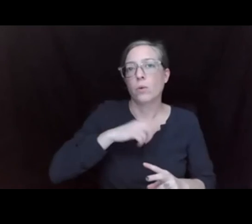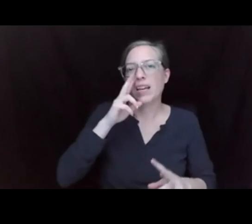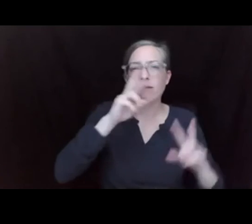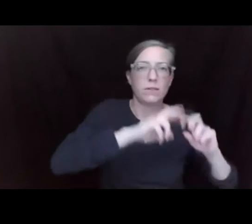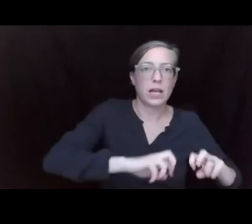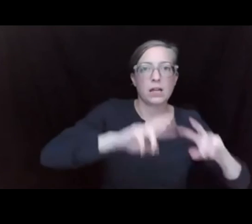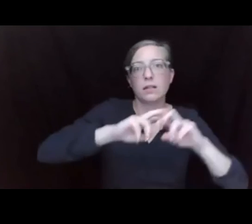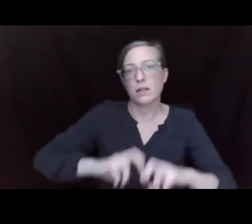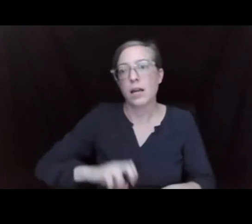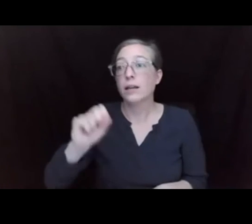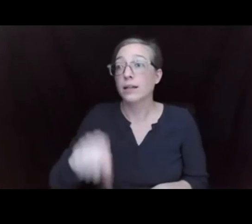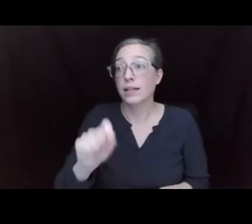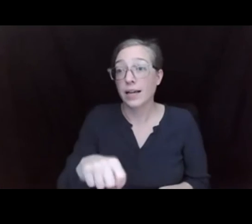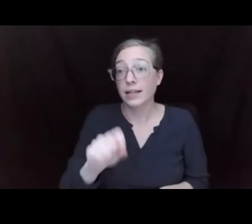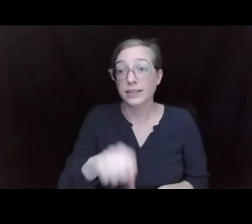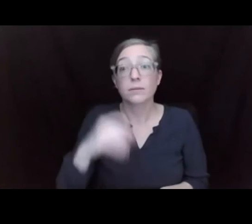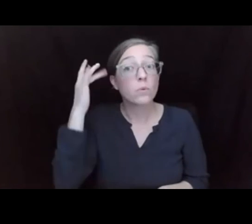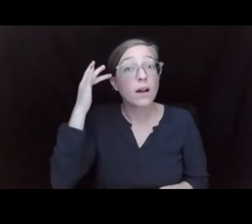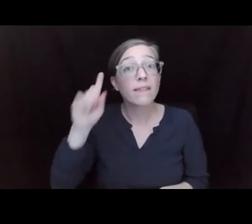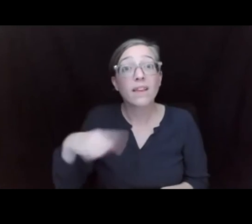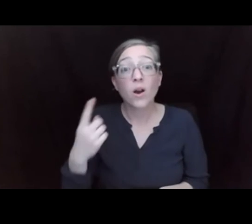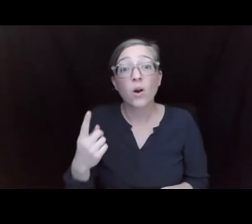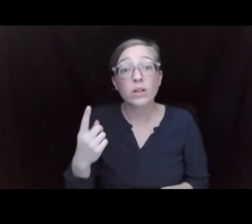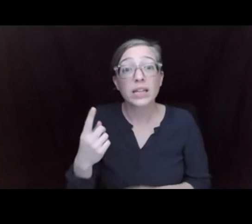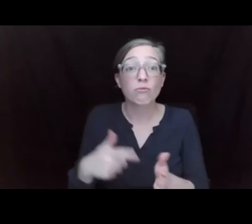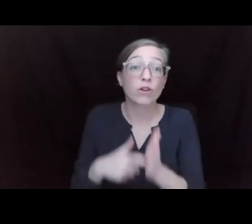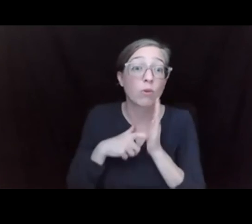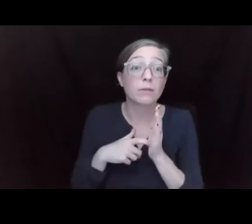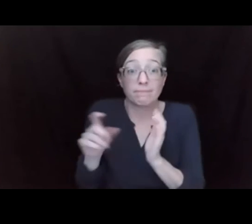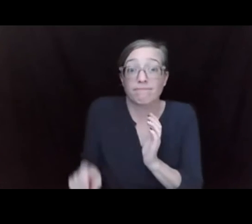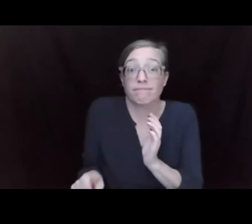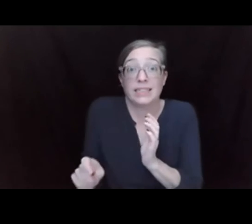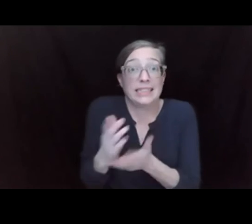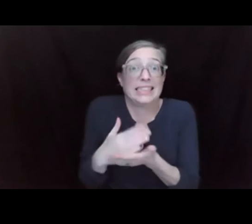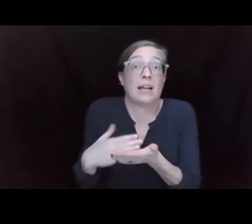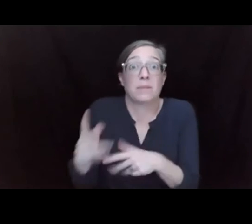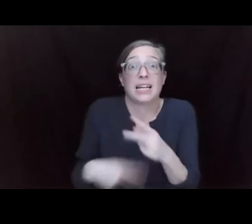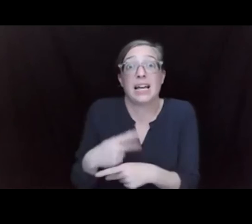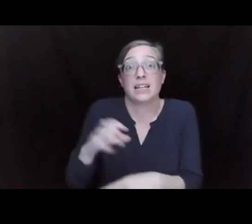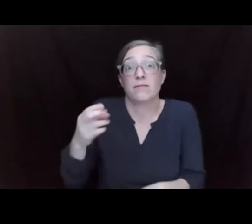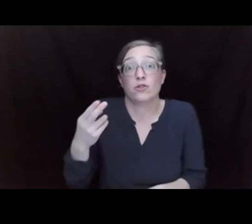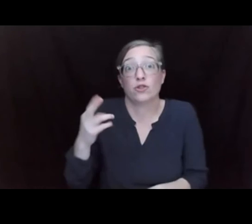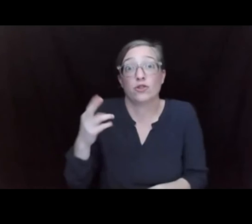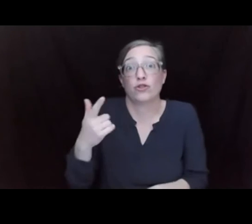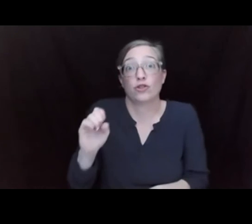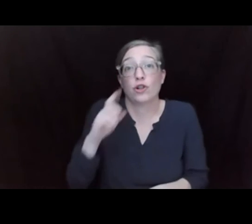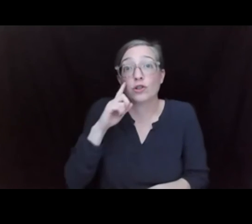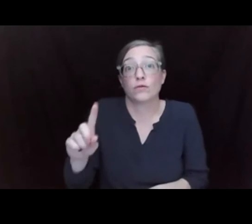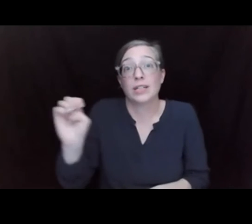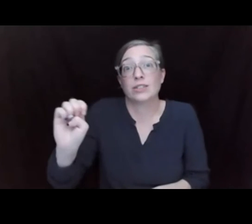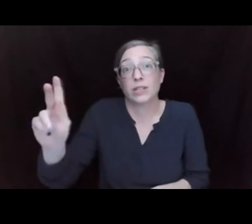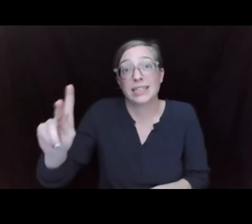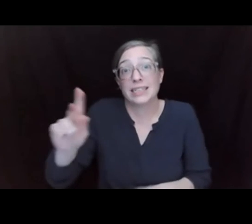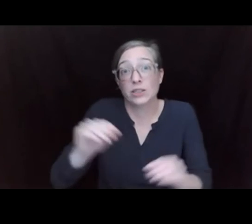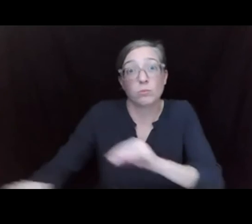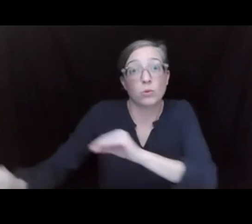Yes, because the only characteristic is they need to have some charge, so the electrophoresis is going to move. And by applying the electric field, we're going to